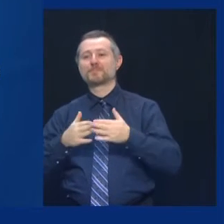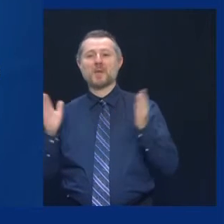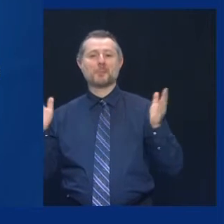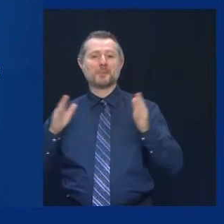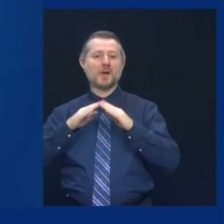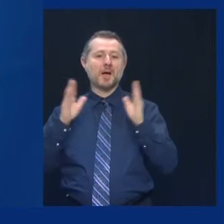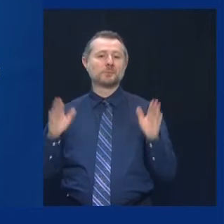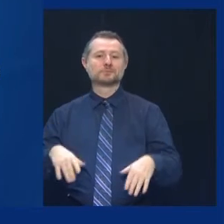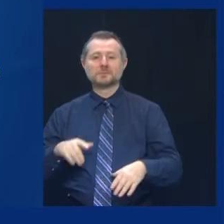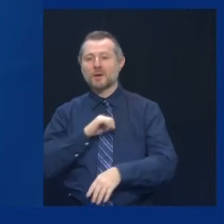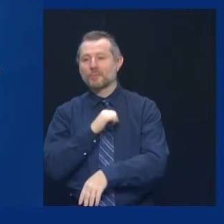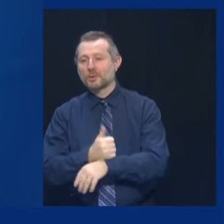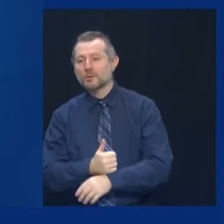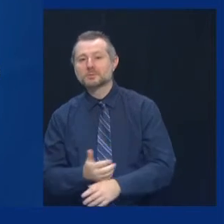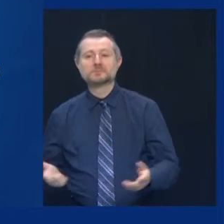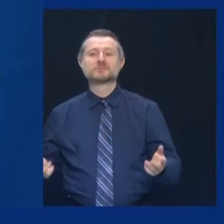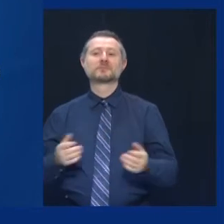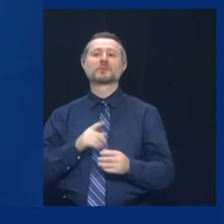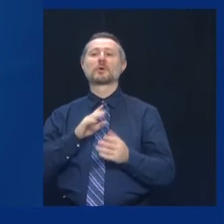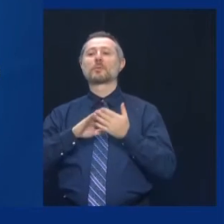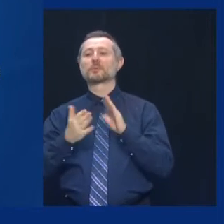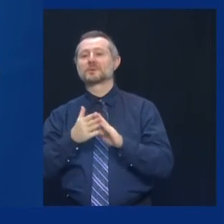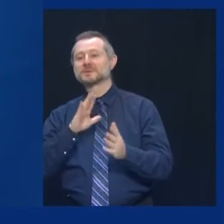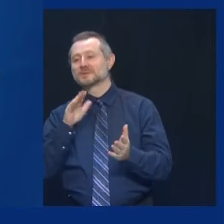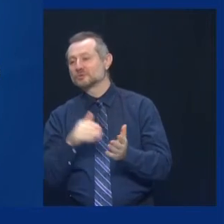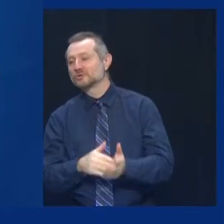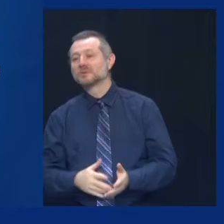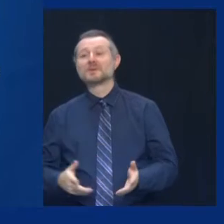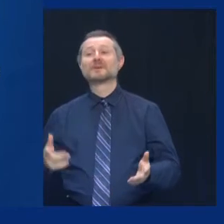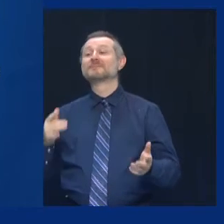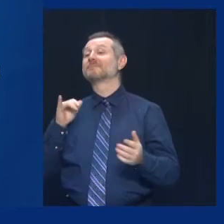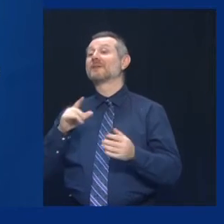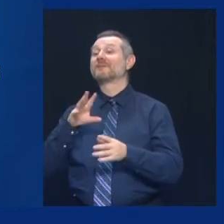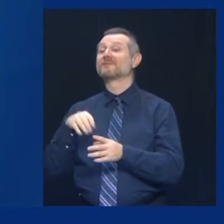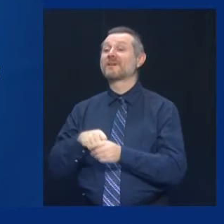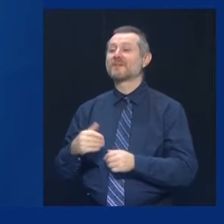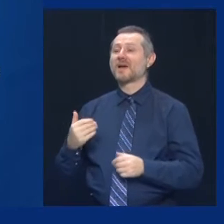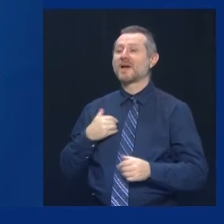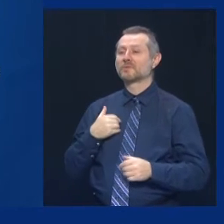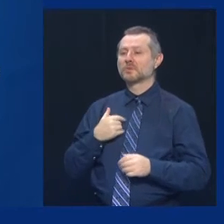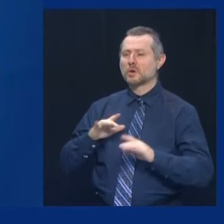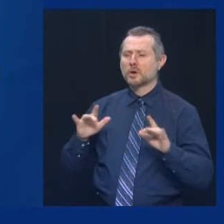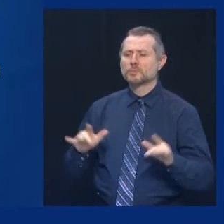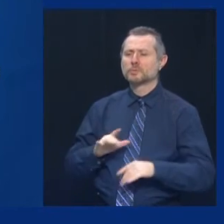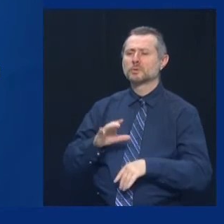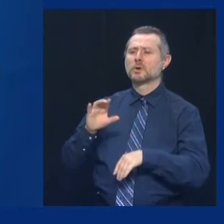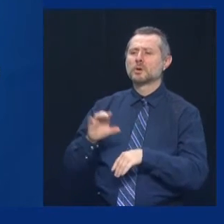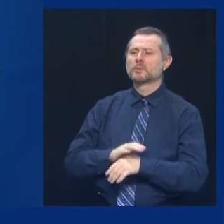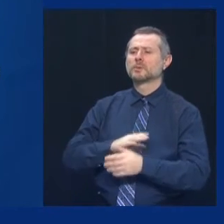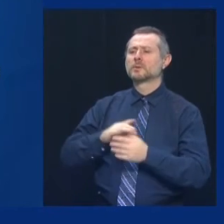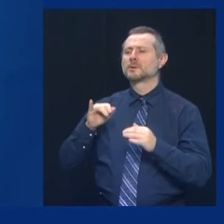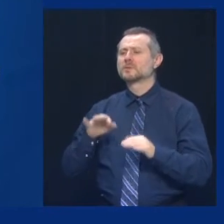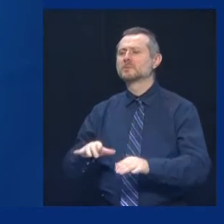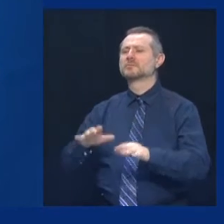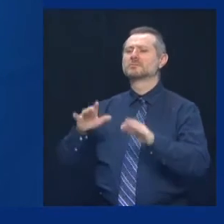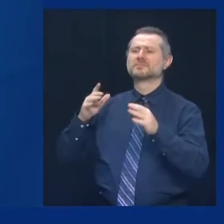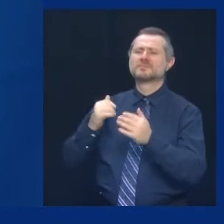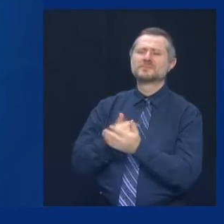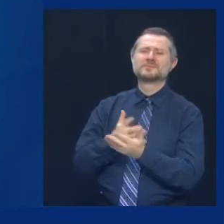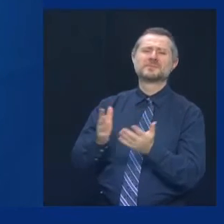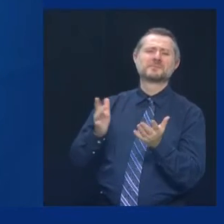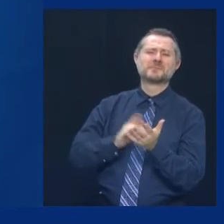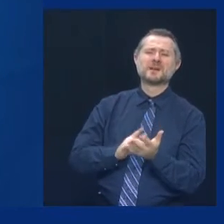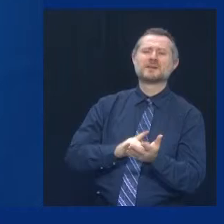in the state, everything you need. Computers, IT, medicines, wall dividers,